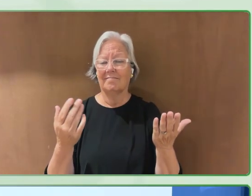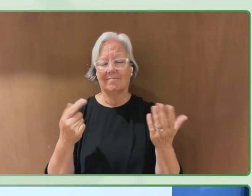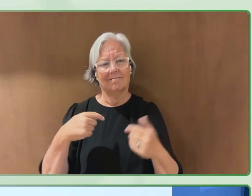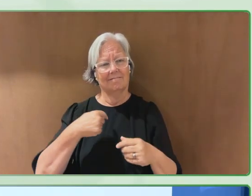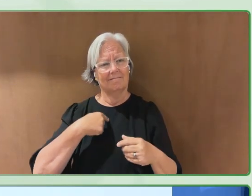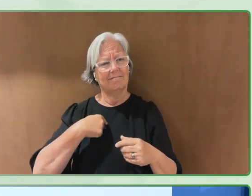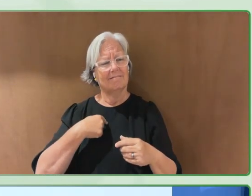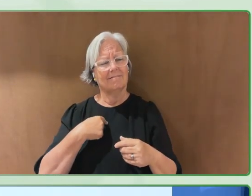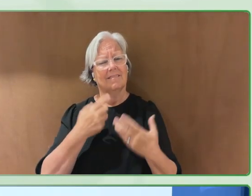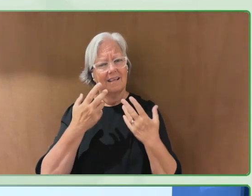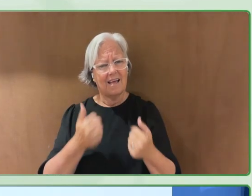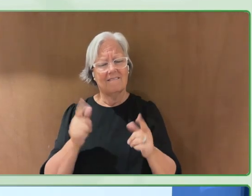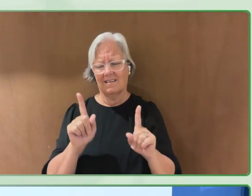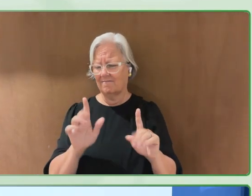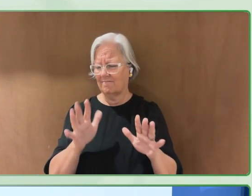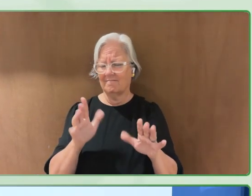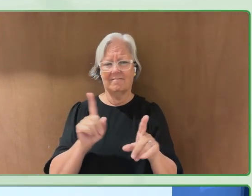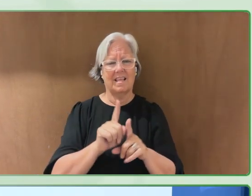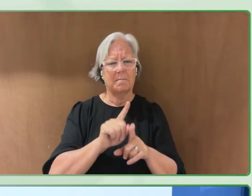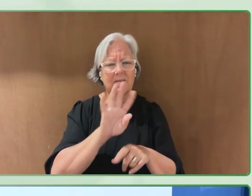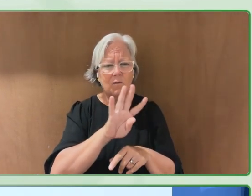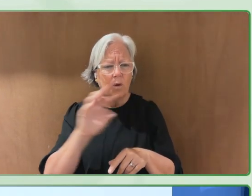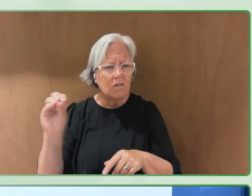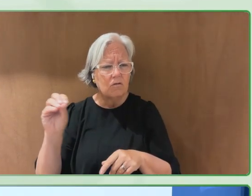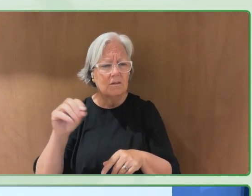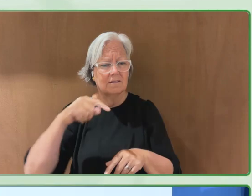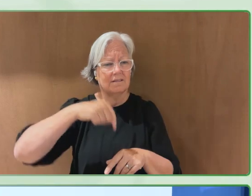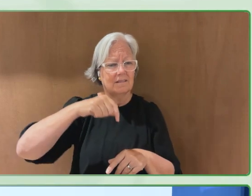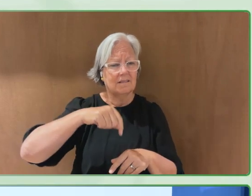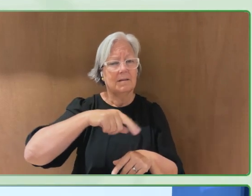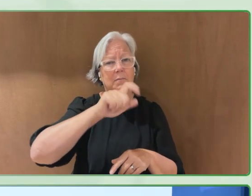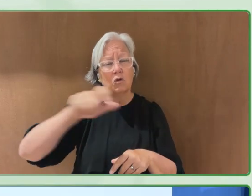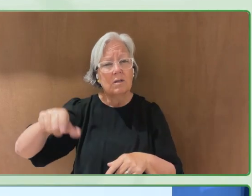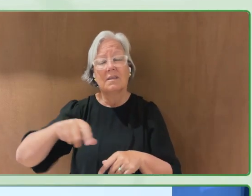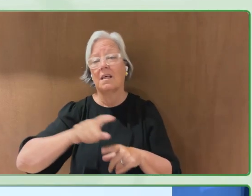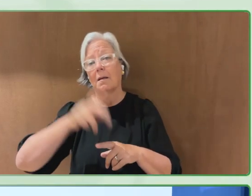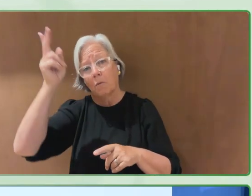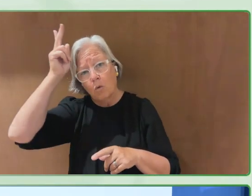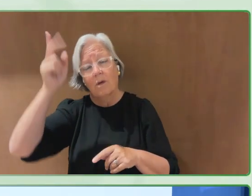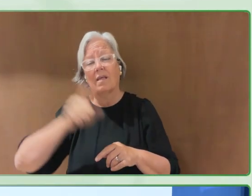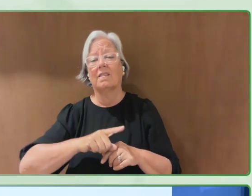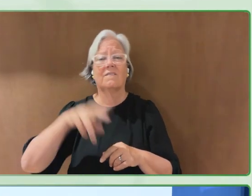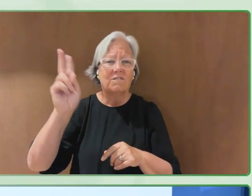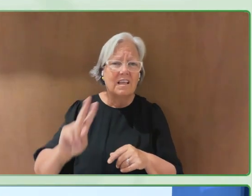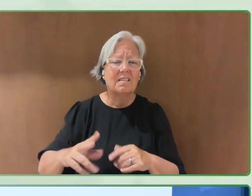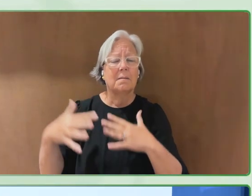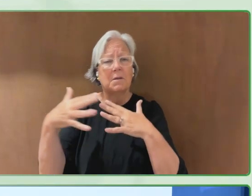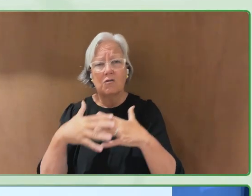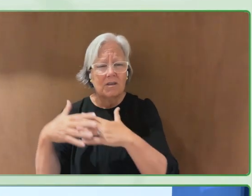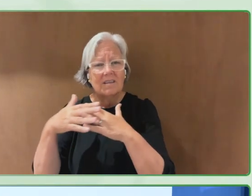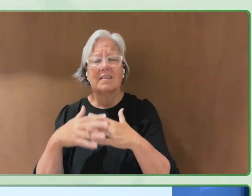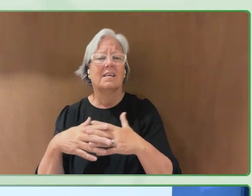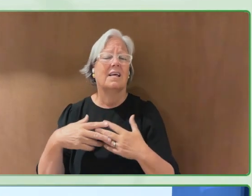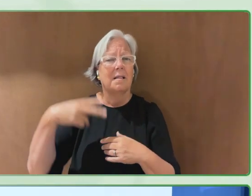400 persons until now, and not just in Colombia. We have helped people from Peru, Venezuela, United States, Mexico, and this